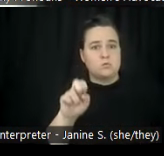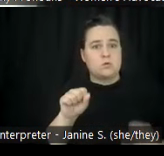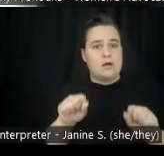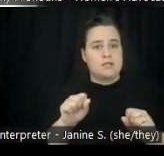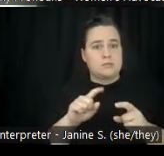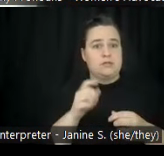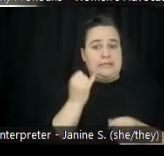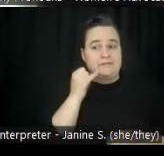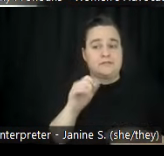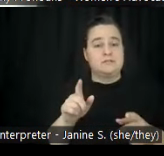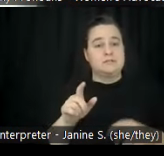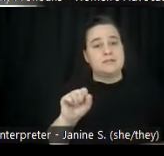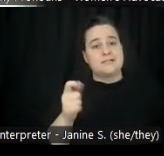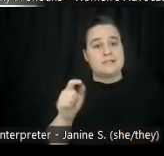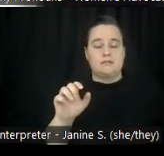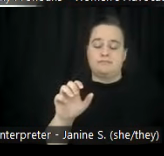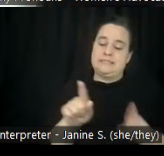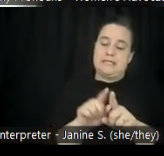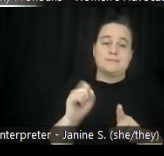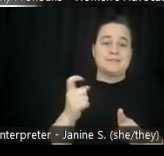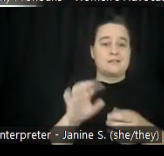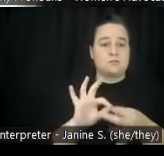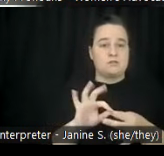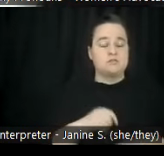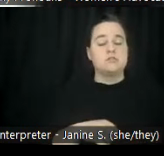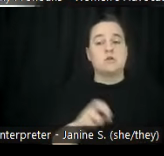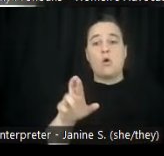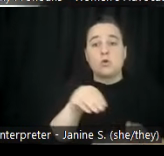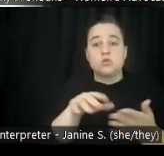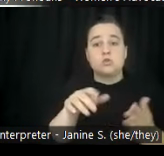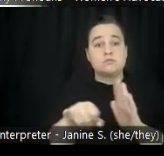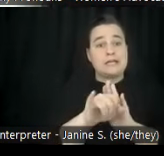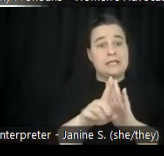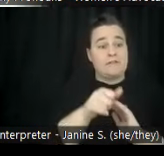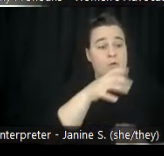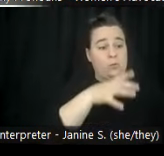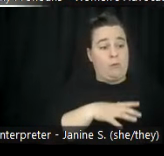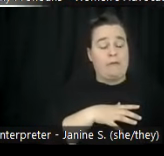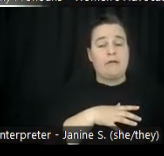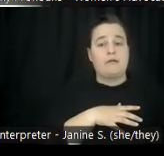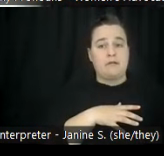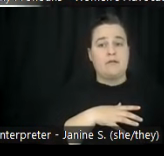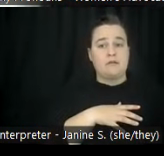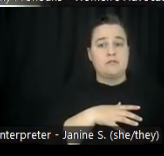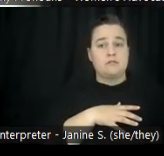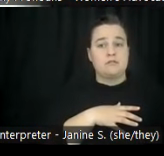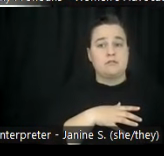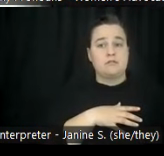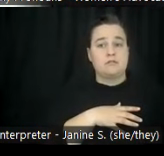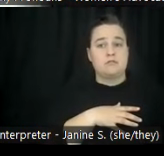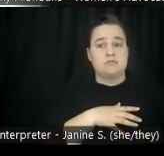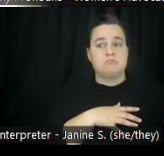or if it was, a student who identified as a woman saying that they